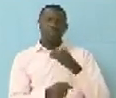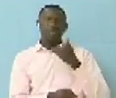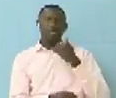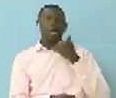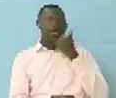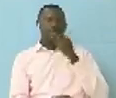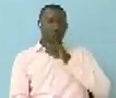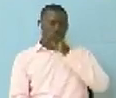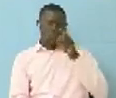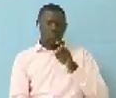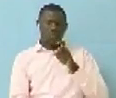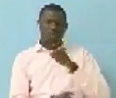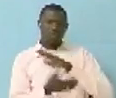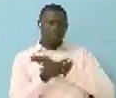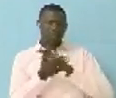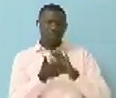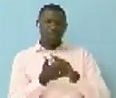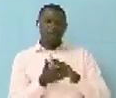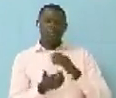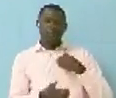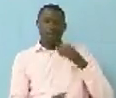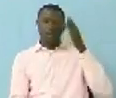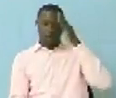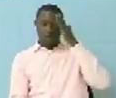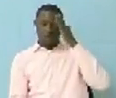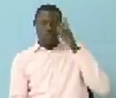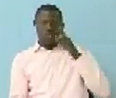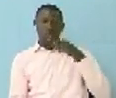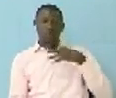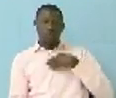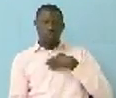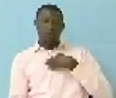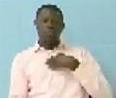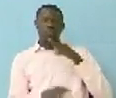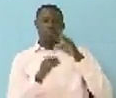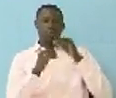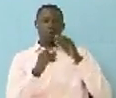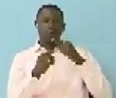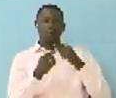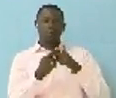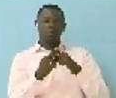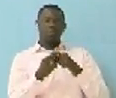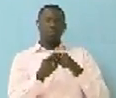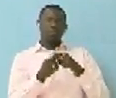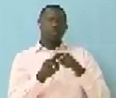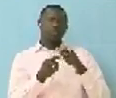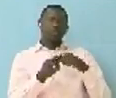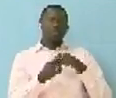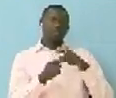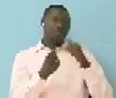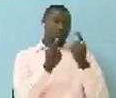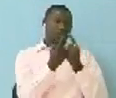I know you want to talk about specific incidents. Okay, you know